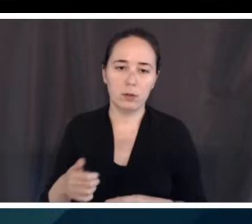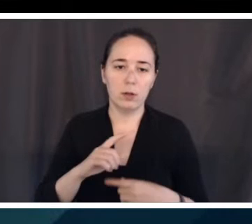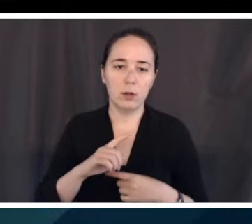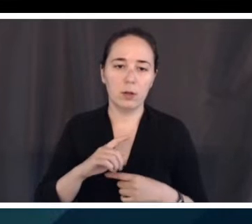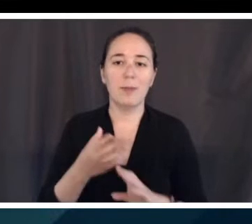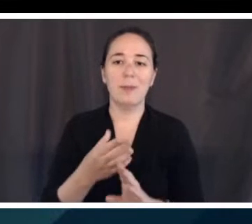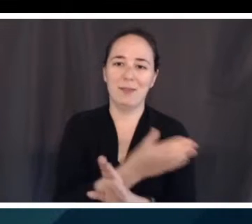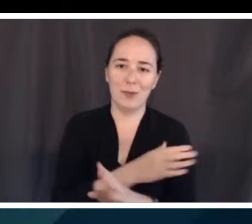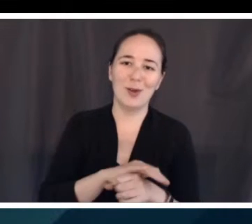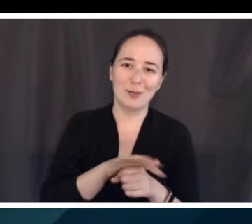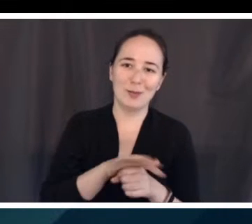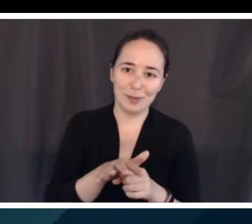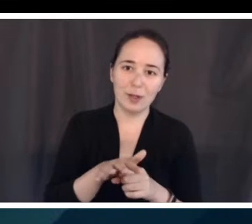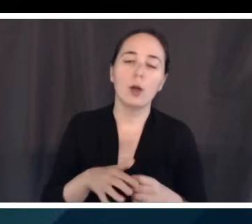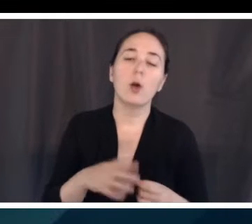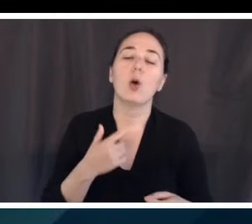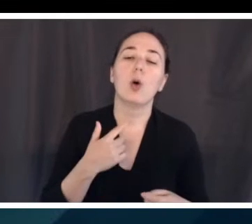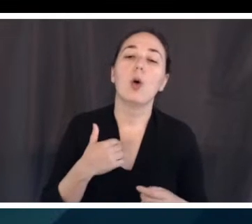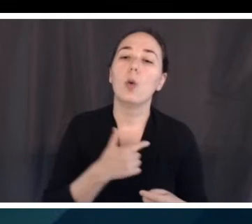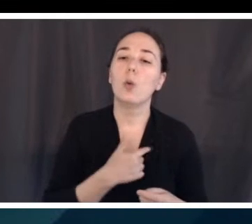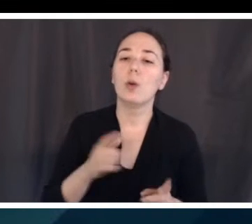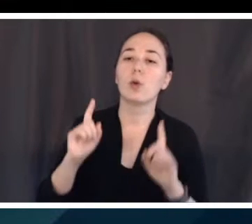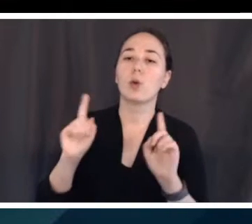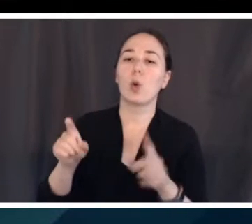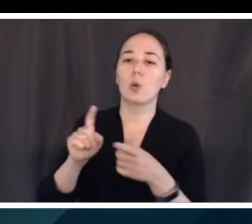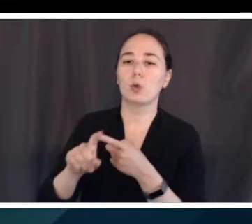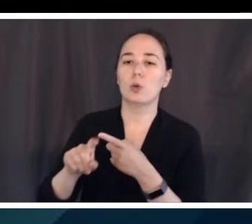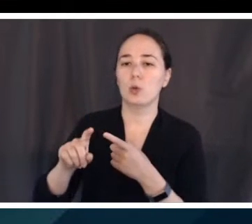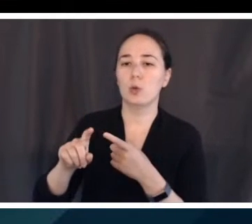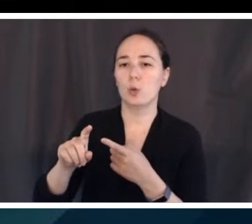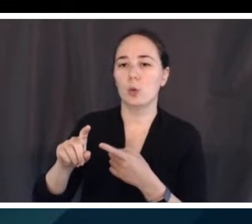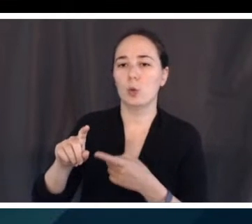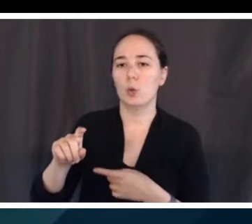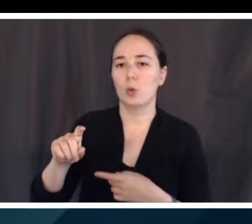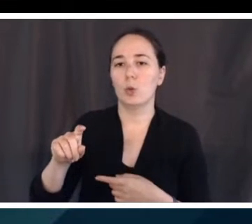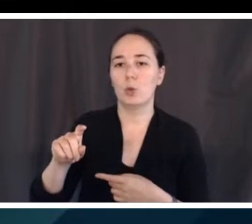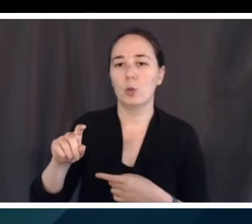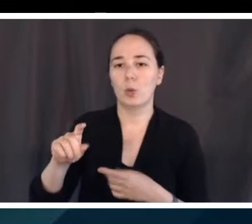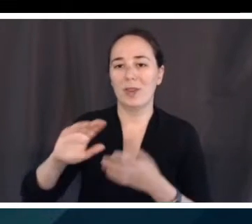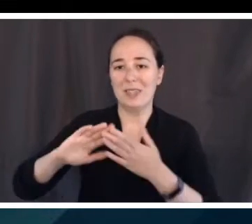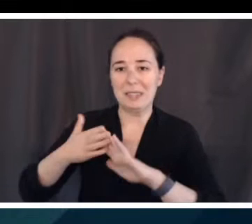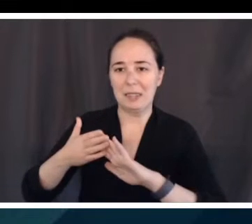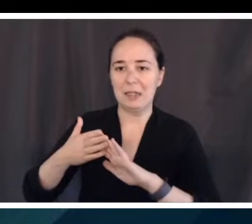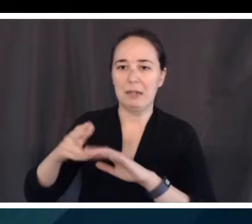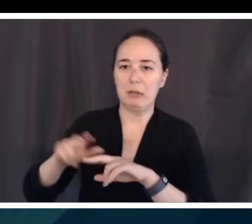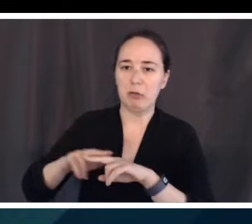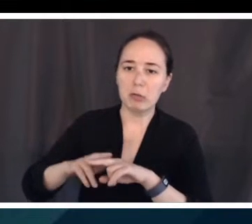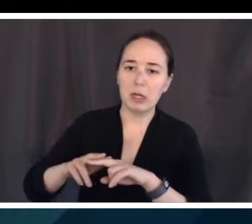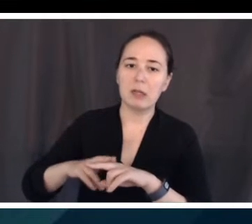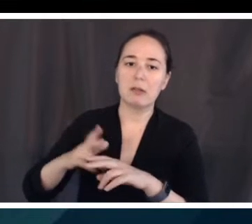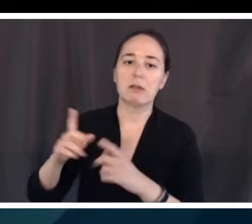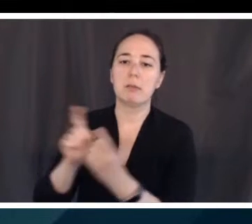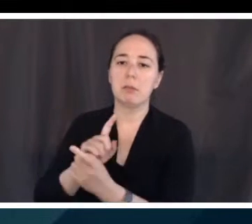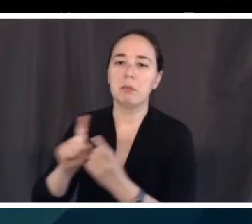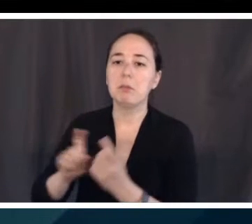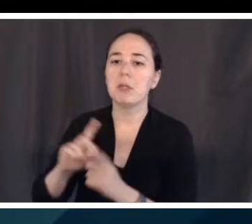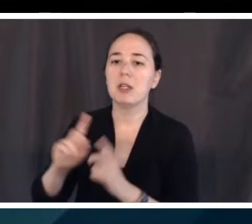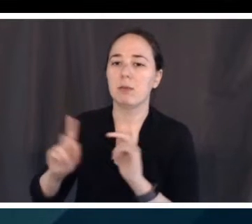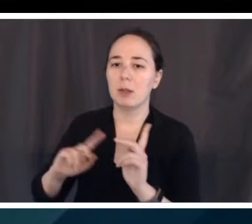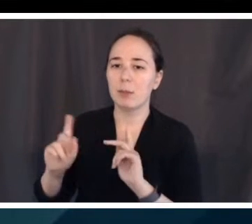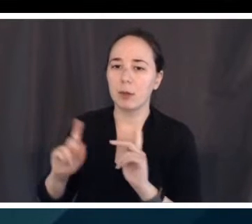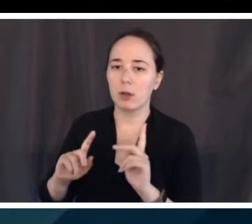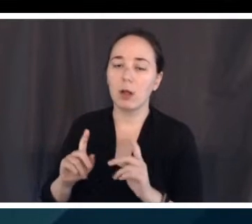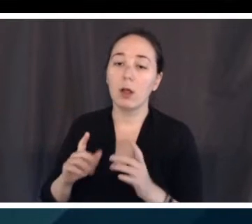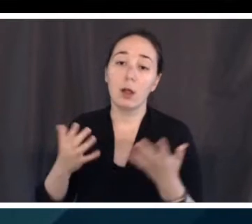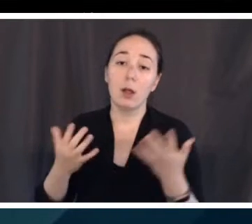pre-pandemic, would go to the city and take trains and meet people, this was most likely the first time they've met a